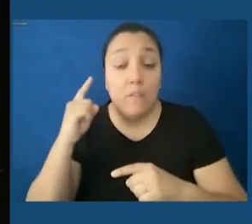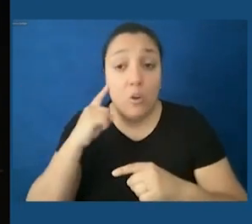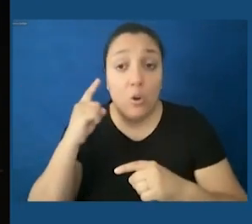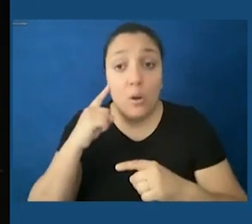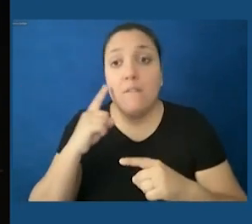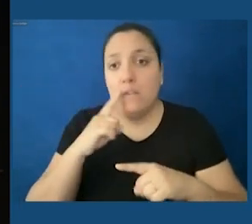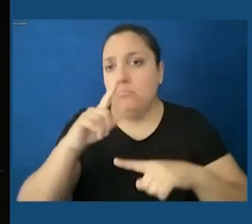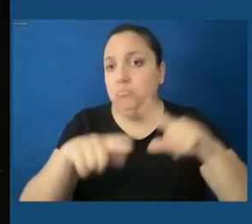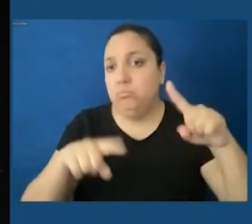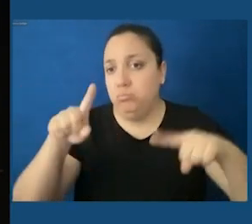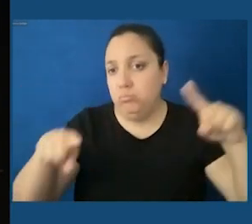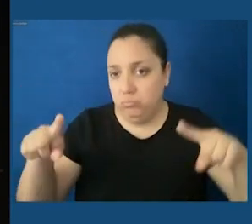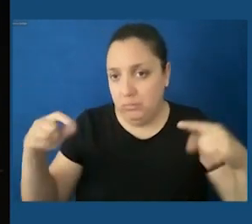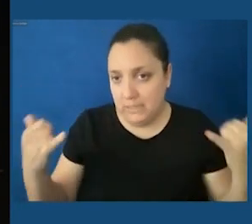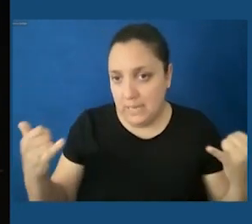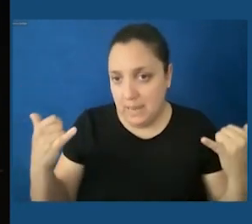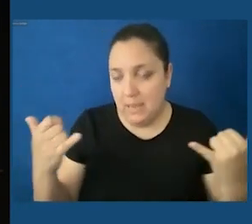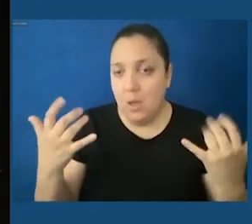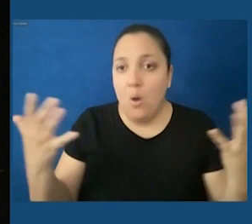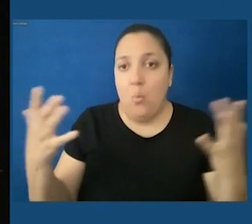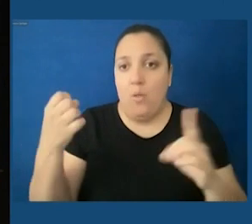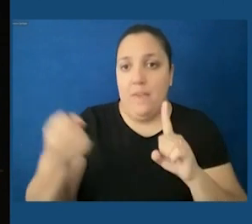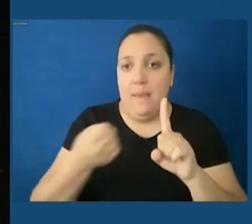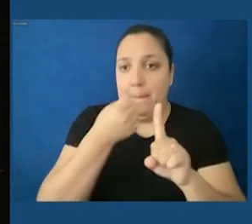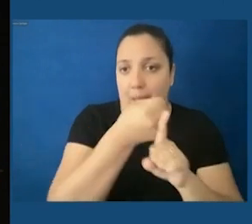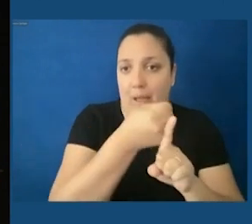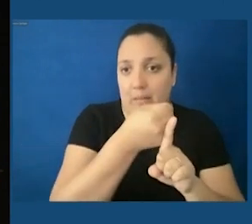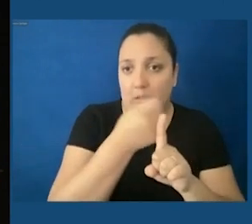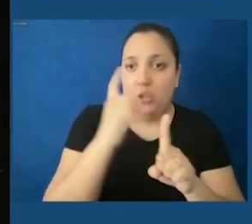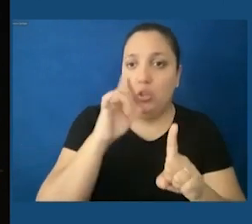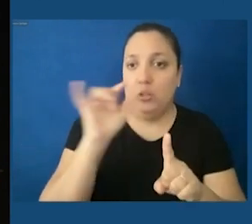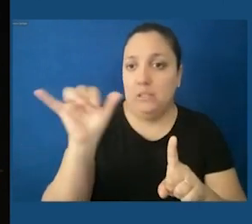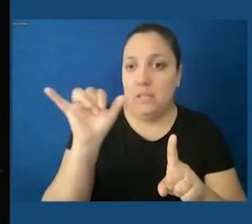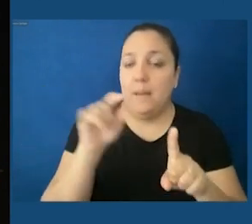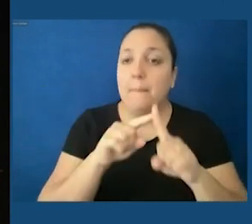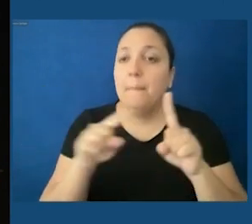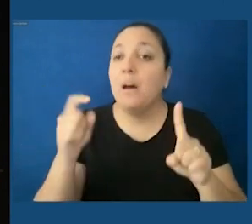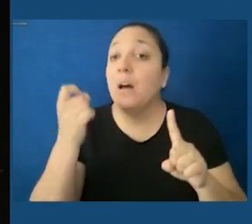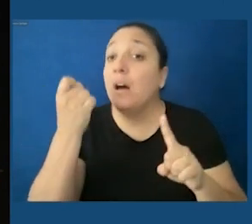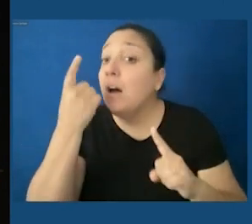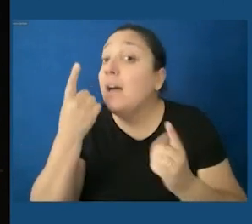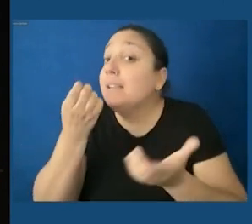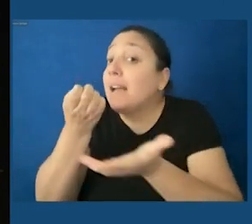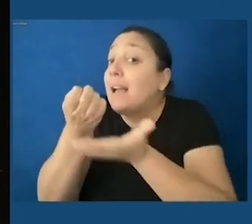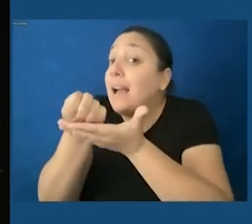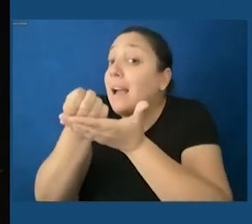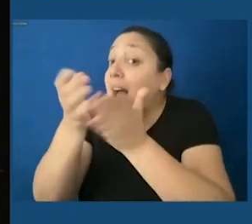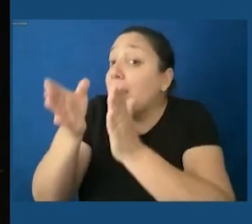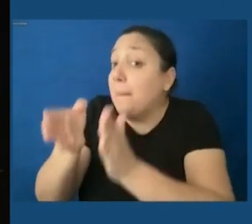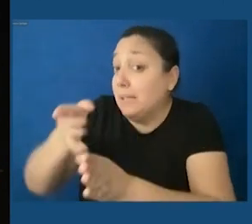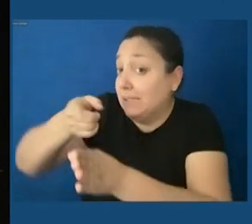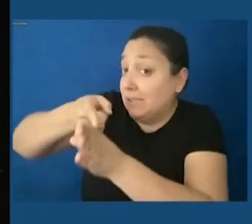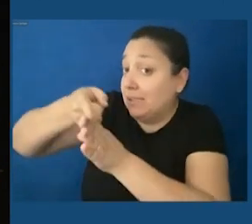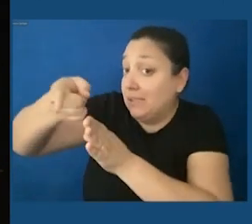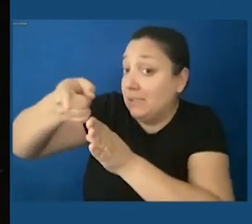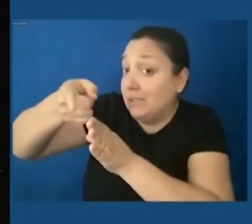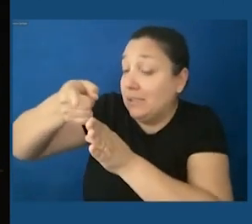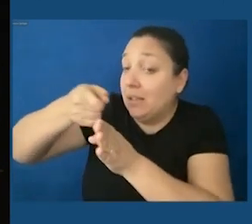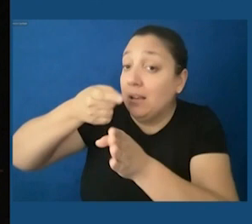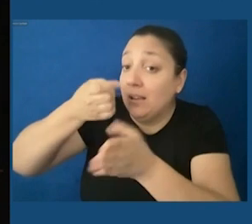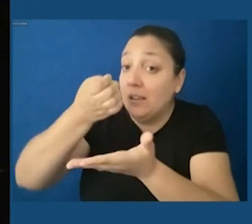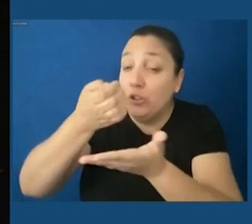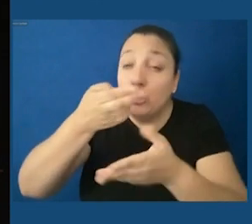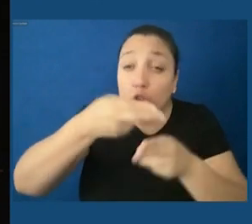people what the impact is. But this is an economist looking at the direct costs, the indirect costs, the short-term costs,